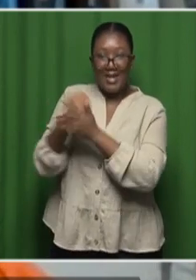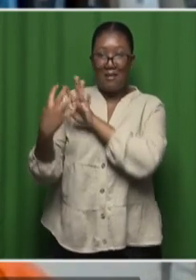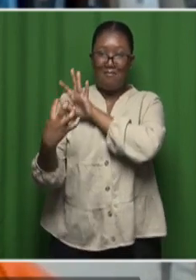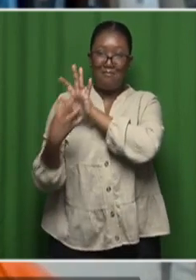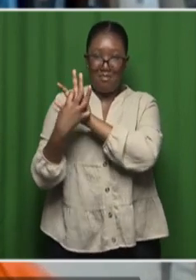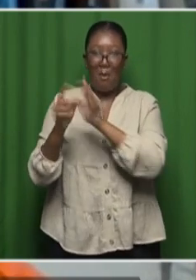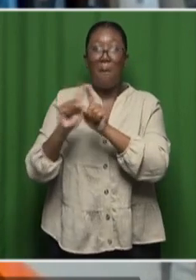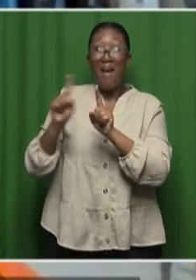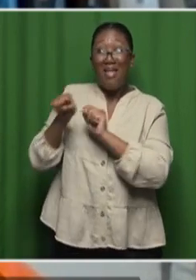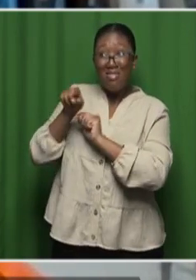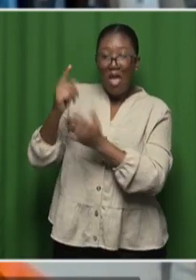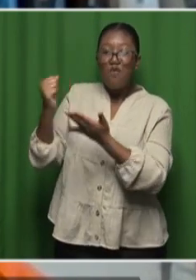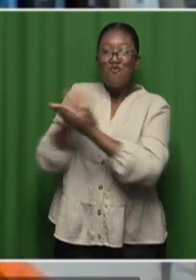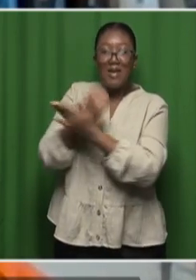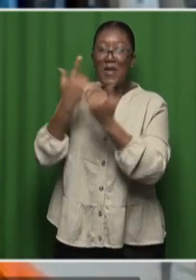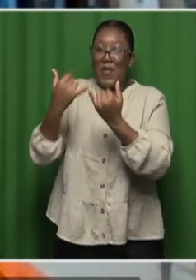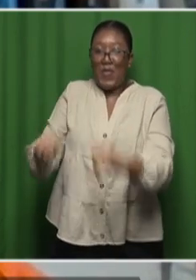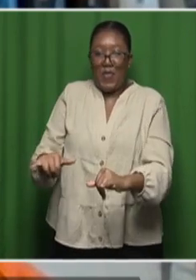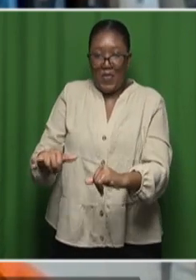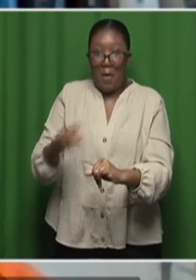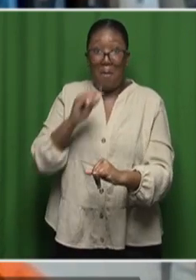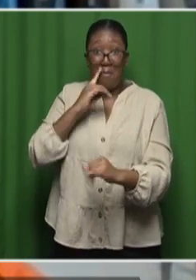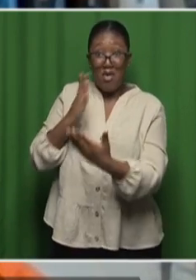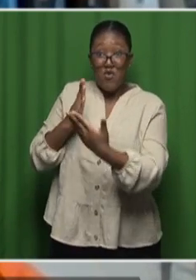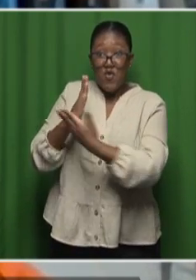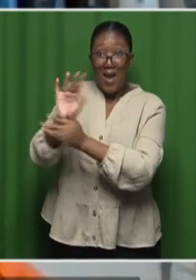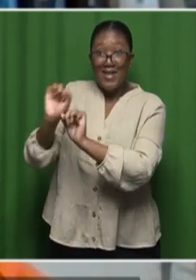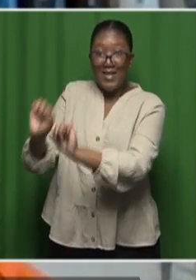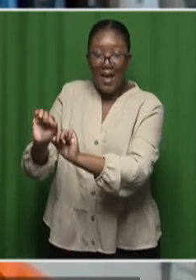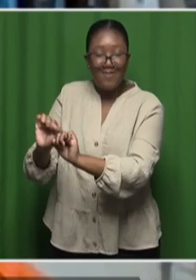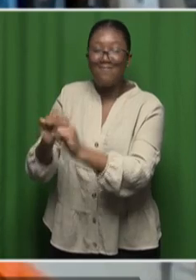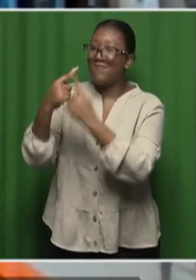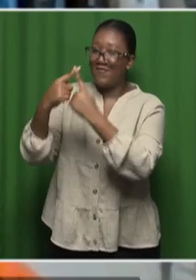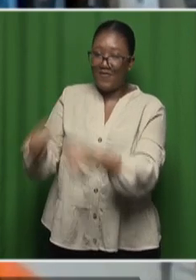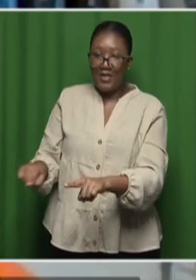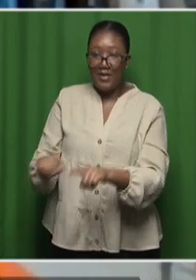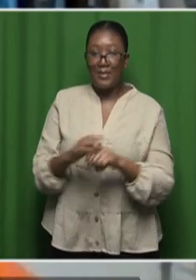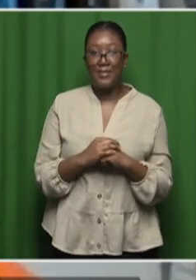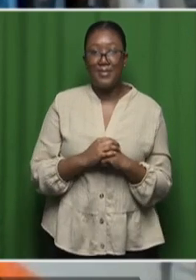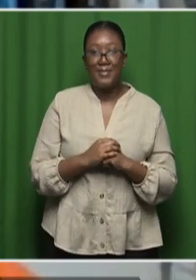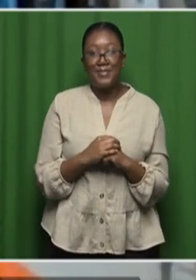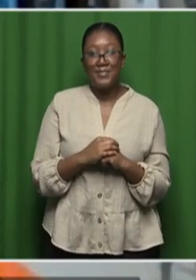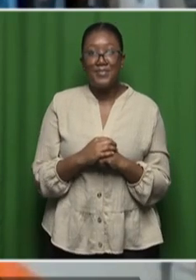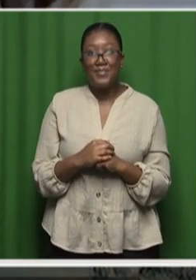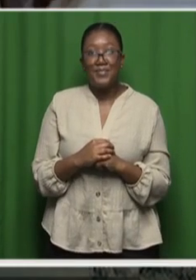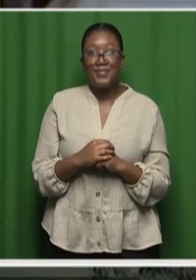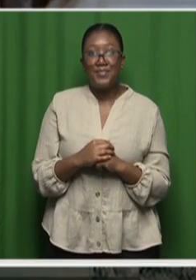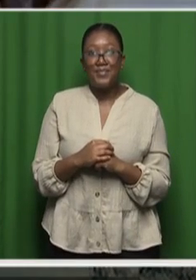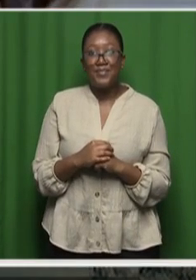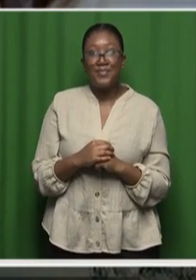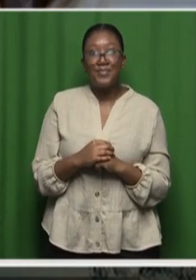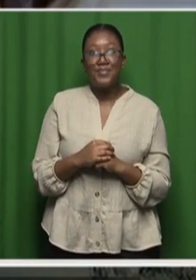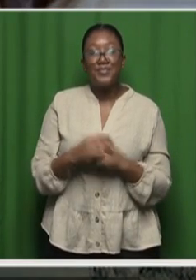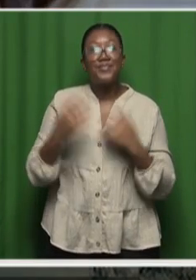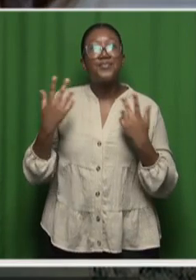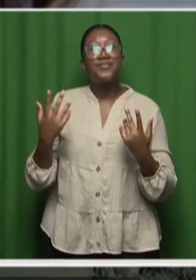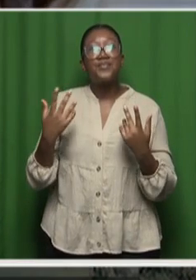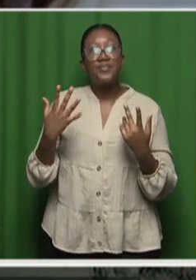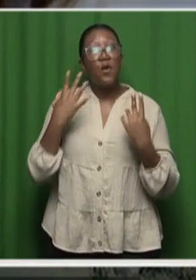have. And therein lies some of the complexities involved here. Yeah. So, I mean, we look at